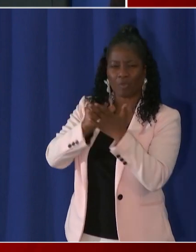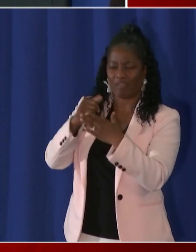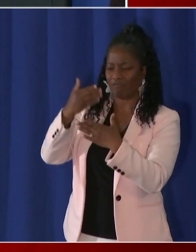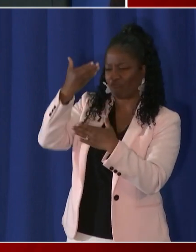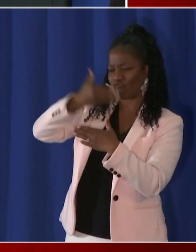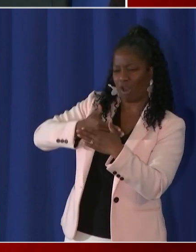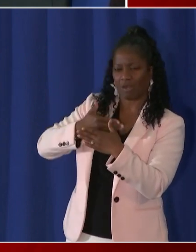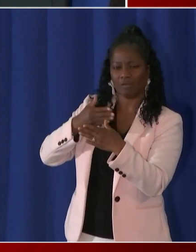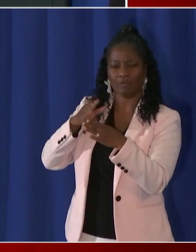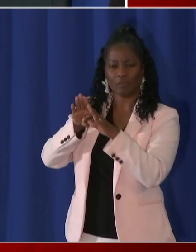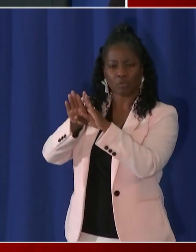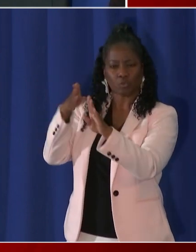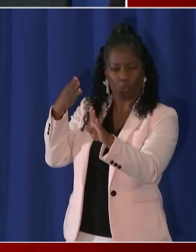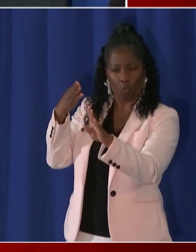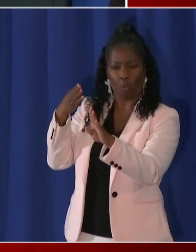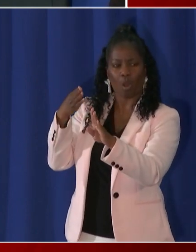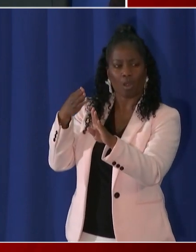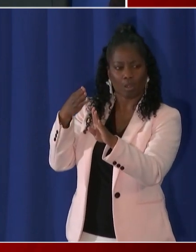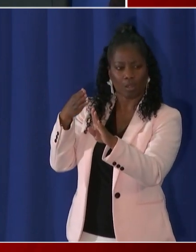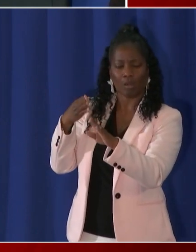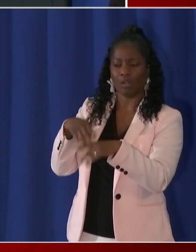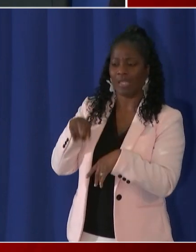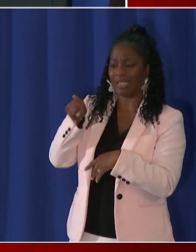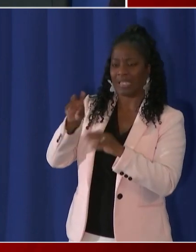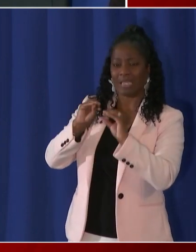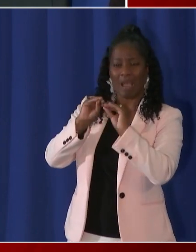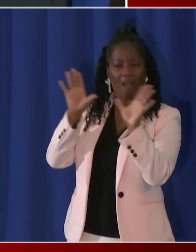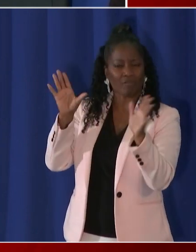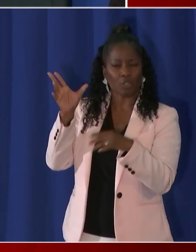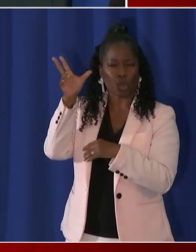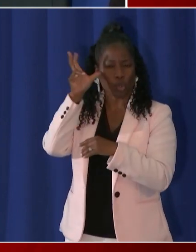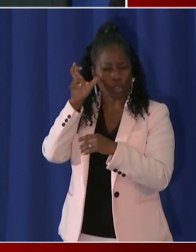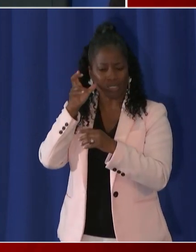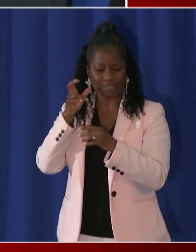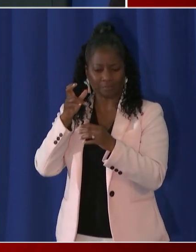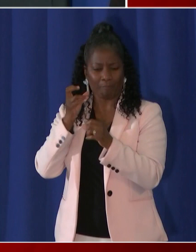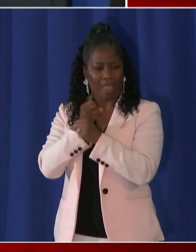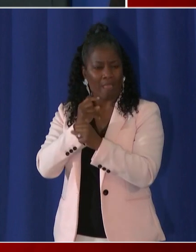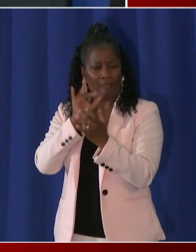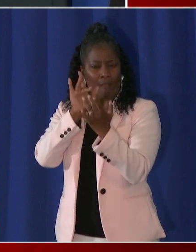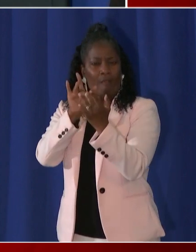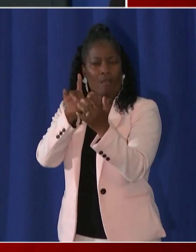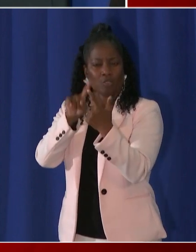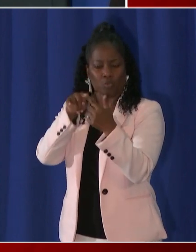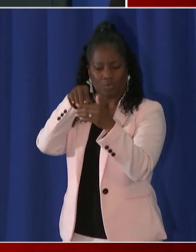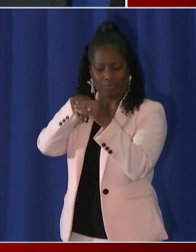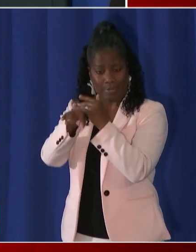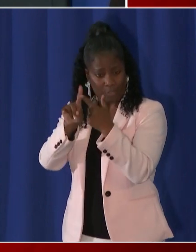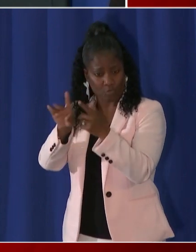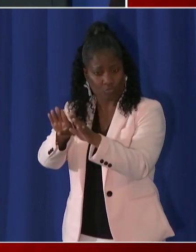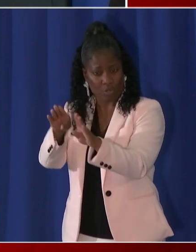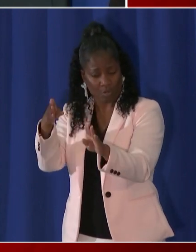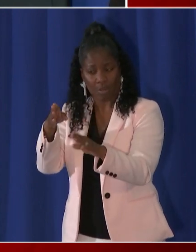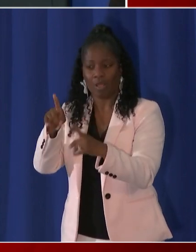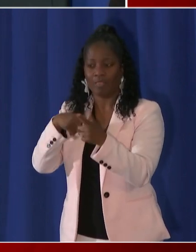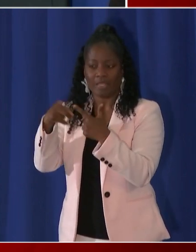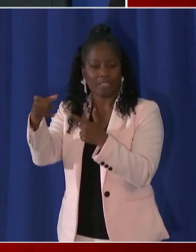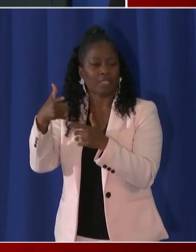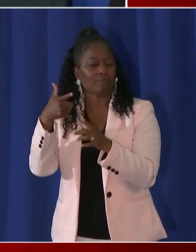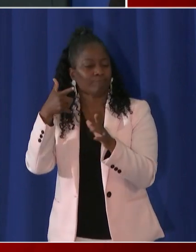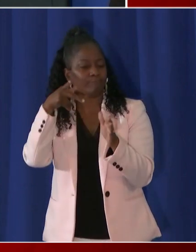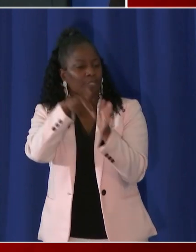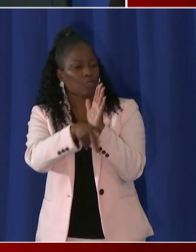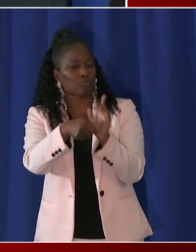something against the door. He obviously heard us make an entry into the apartment, and ultimately he shot and killed